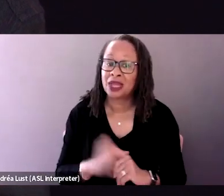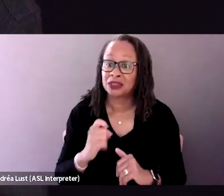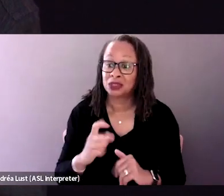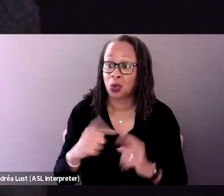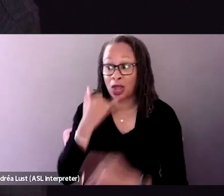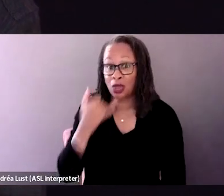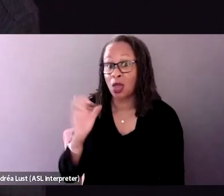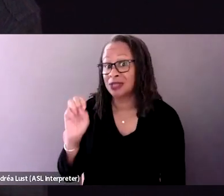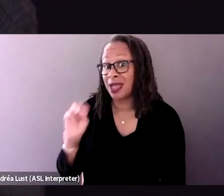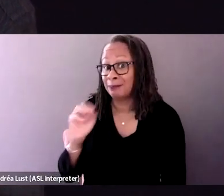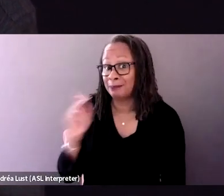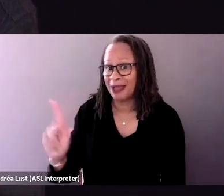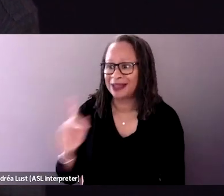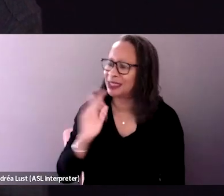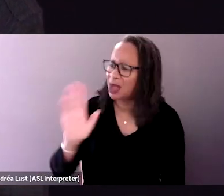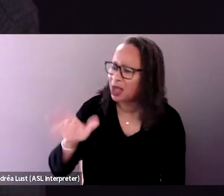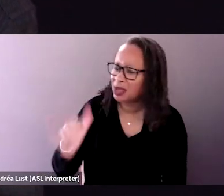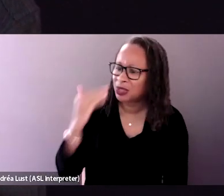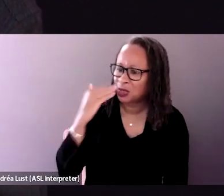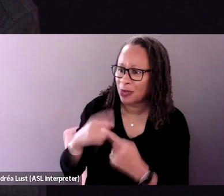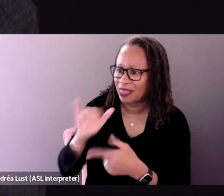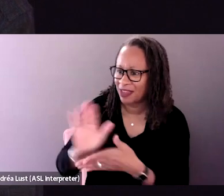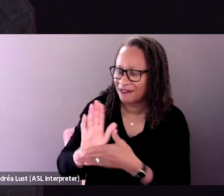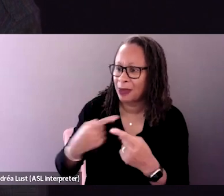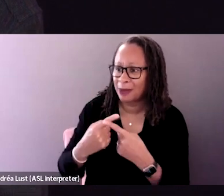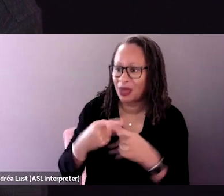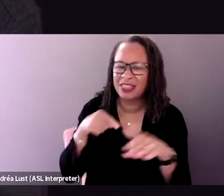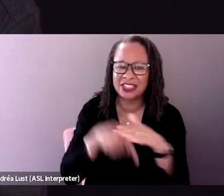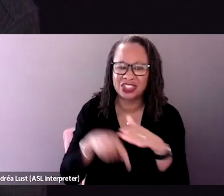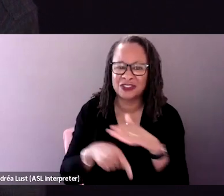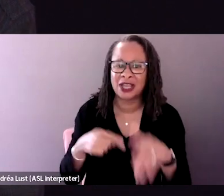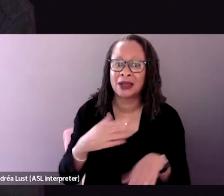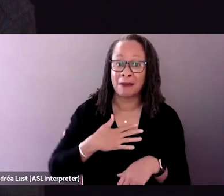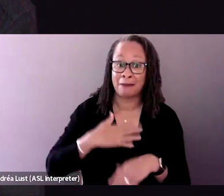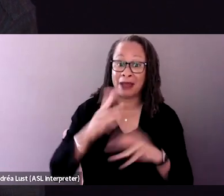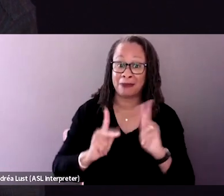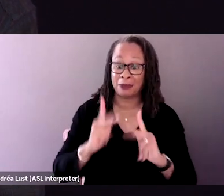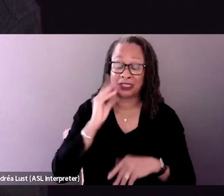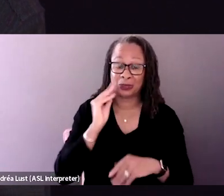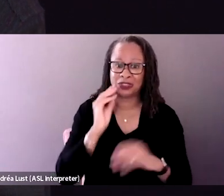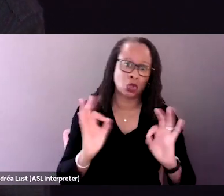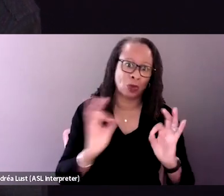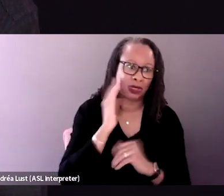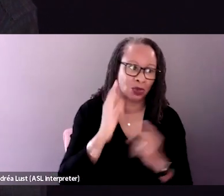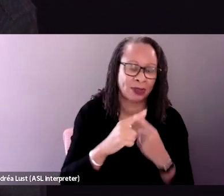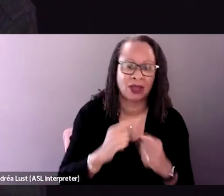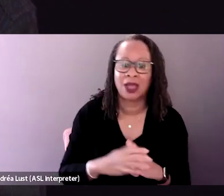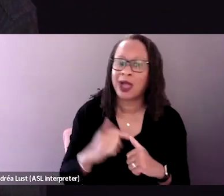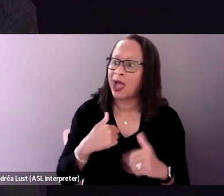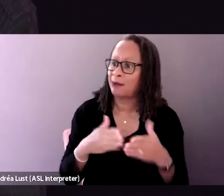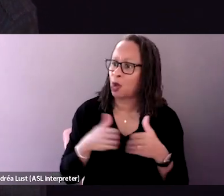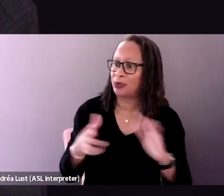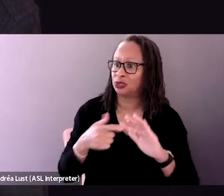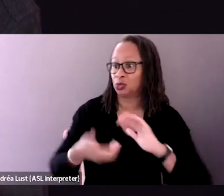"Hey, about that that film about the genocide that my people went through that nobody knows about, I'd be open to collaborating with